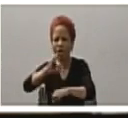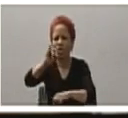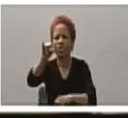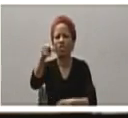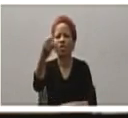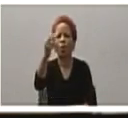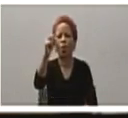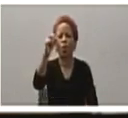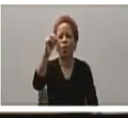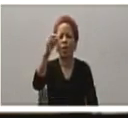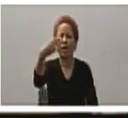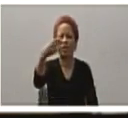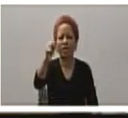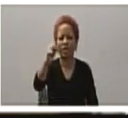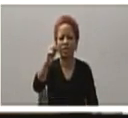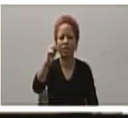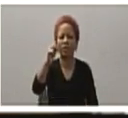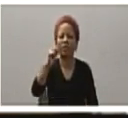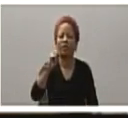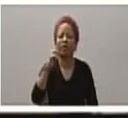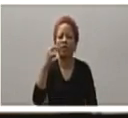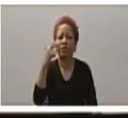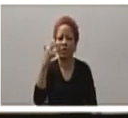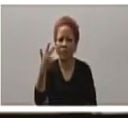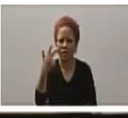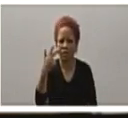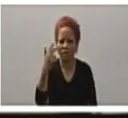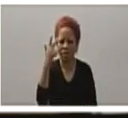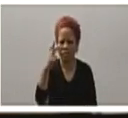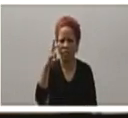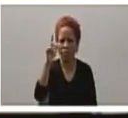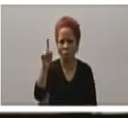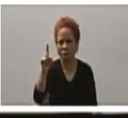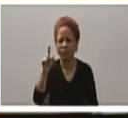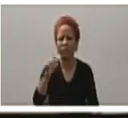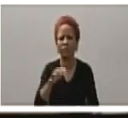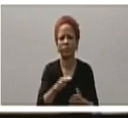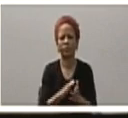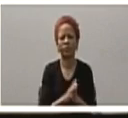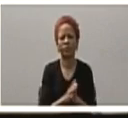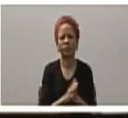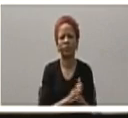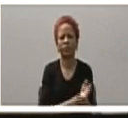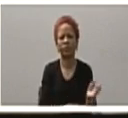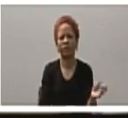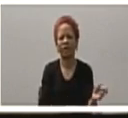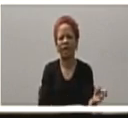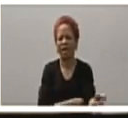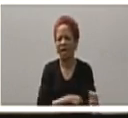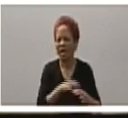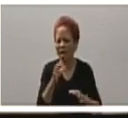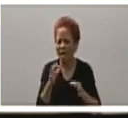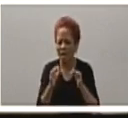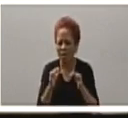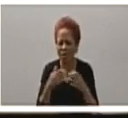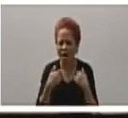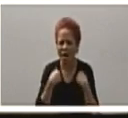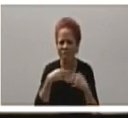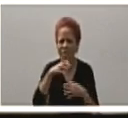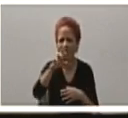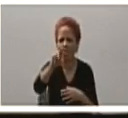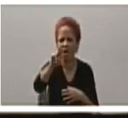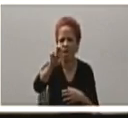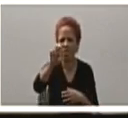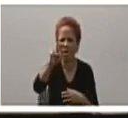John 3:31. Now, if there are remains, it means there is something which did